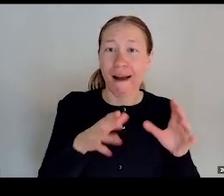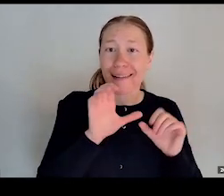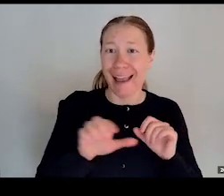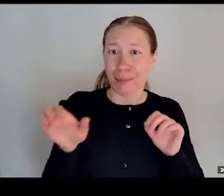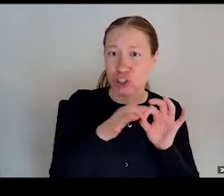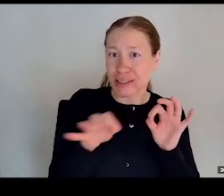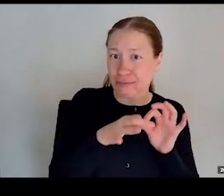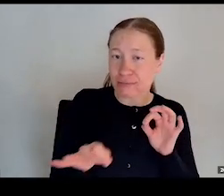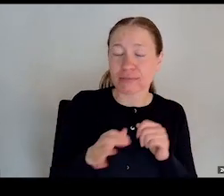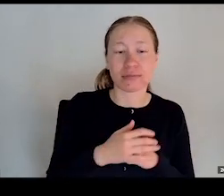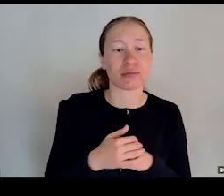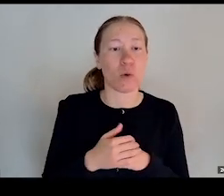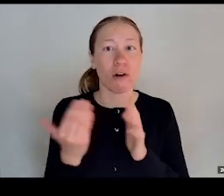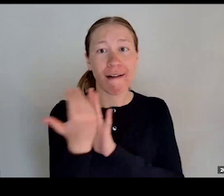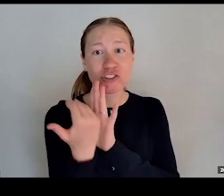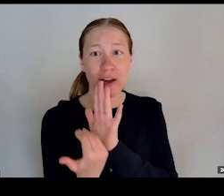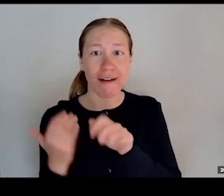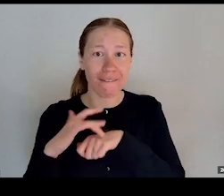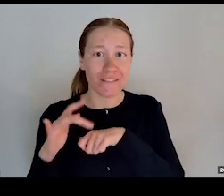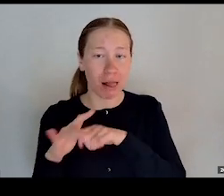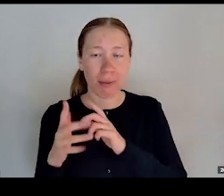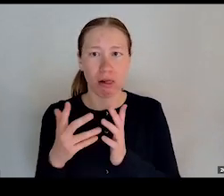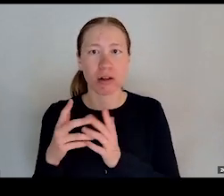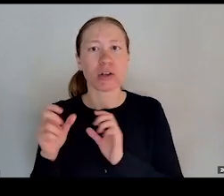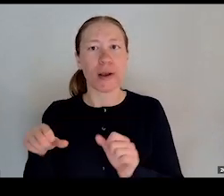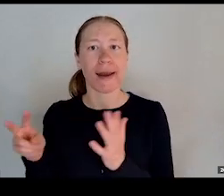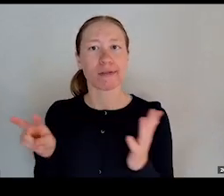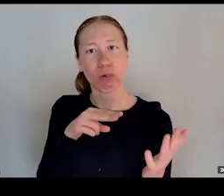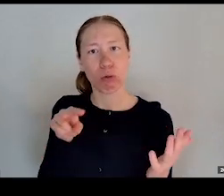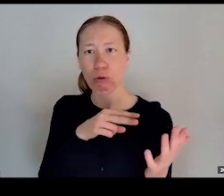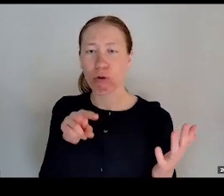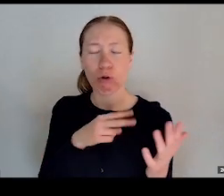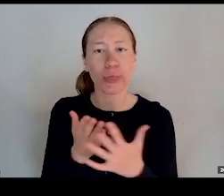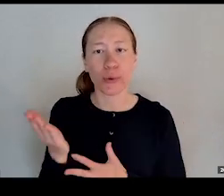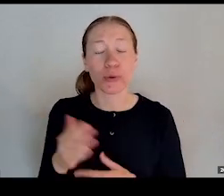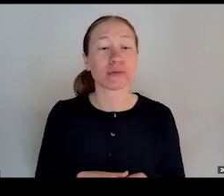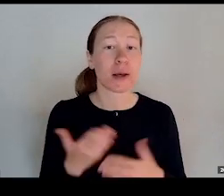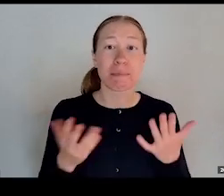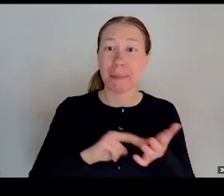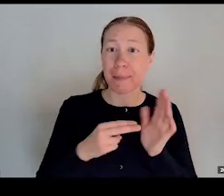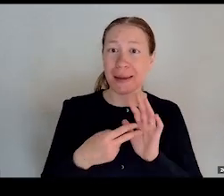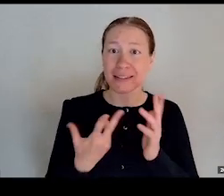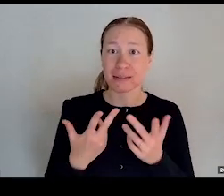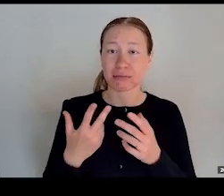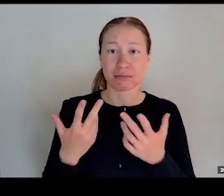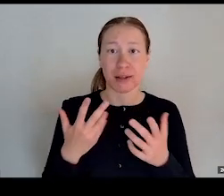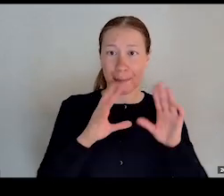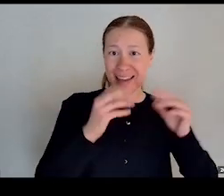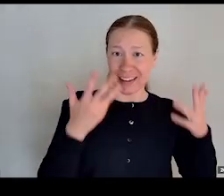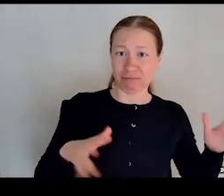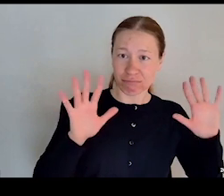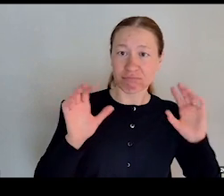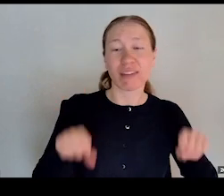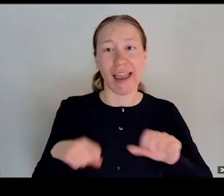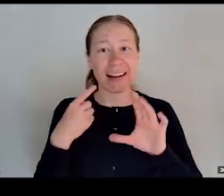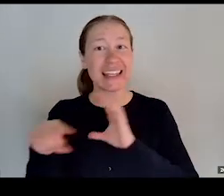read, or having the agenda available in writing where they can reference it throughout. Maybe sending an email after with a recap so that somebody can